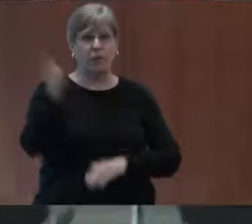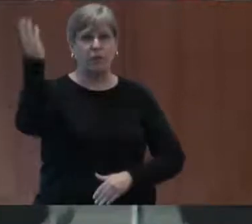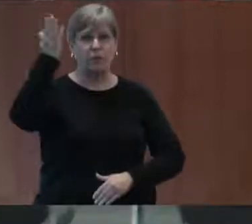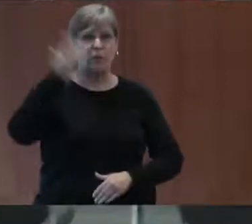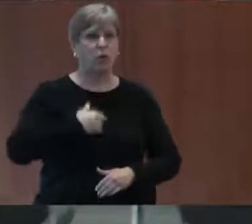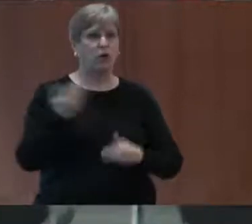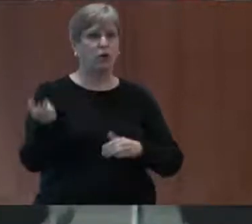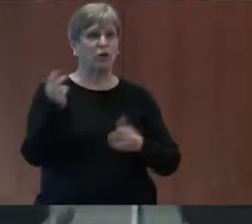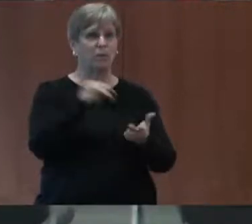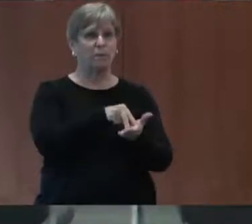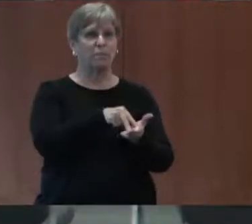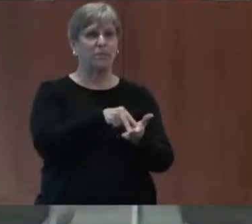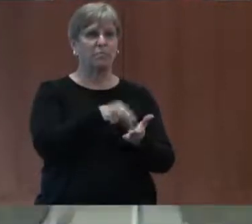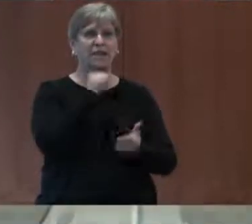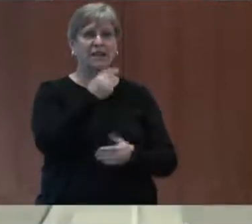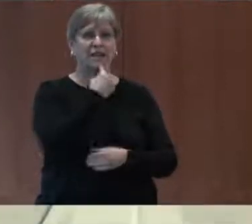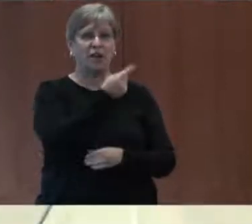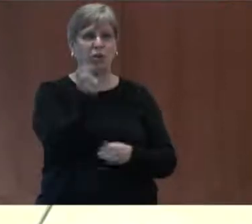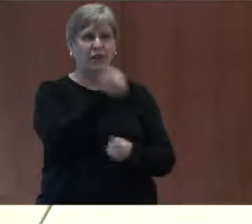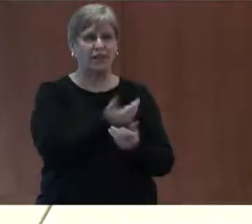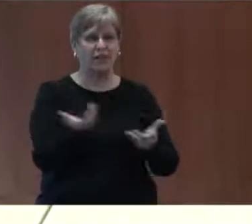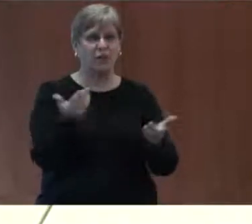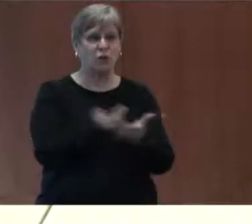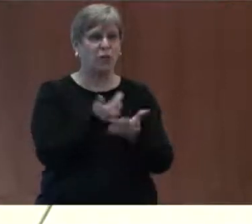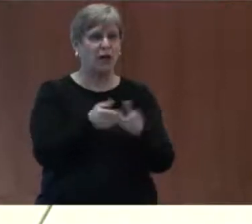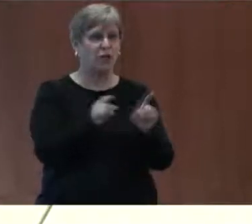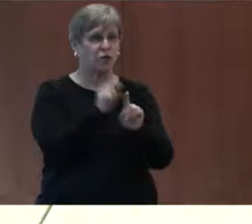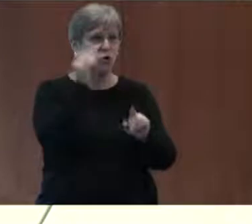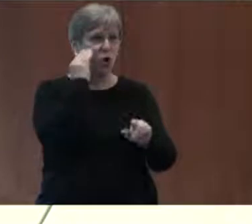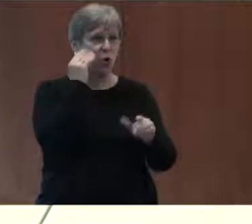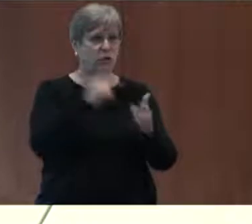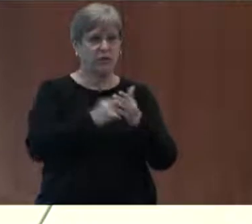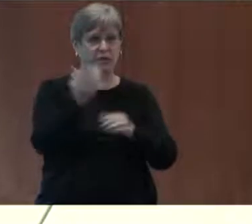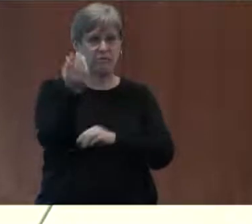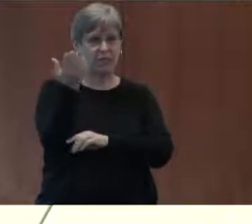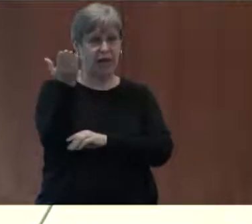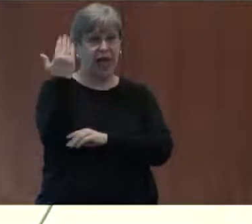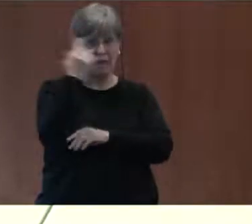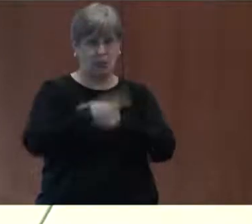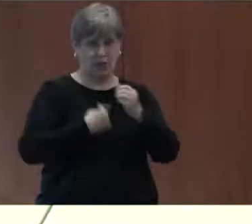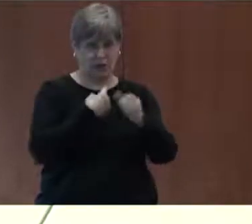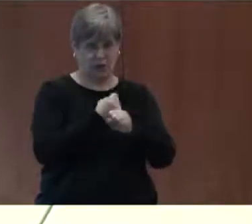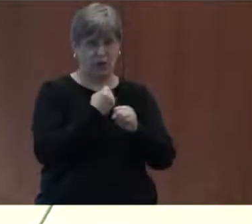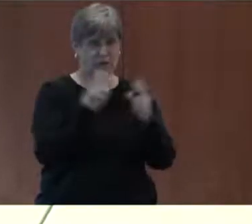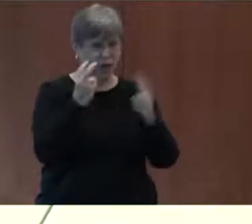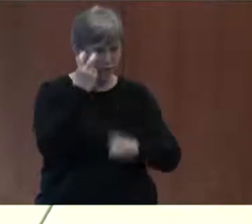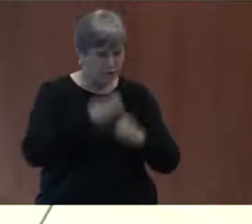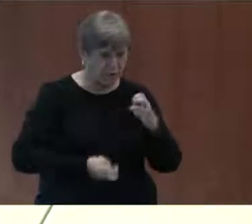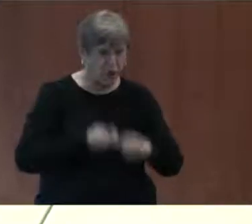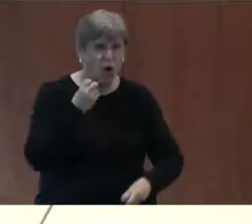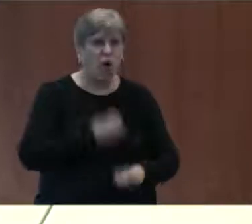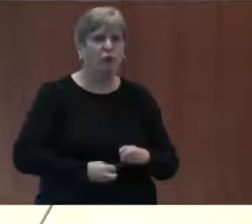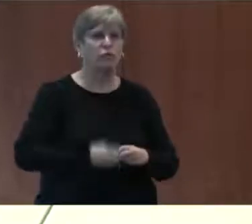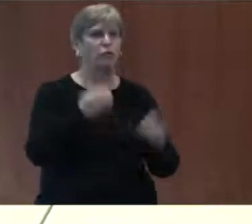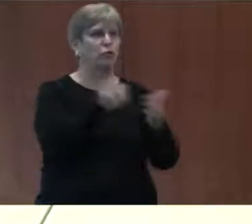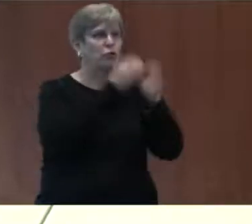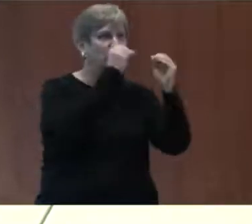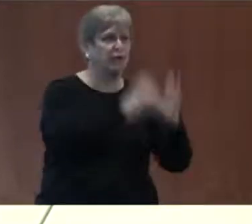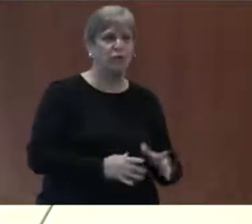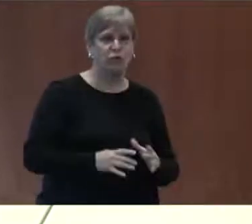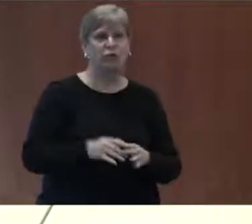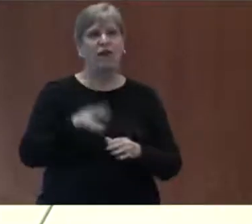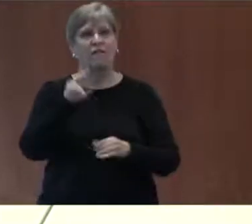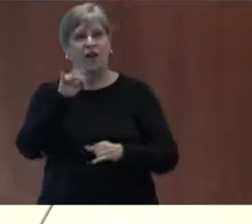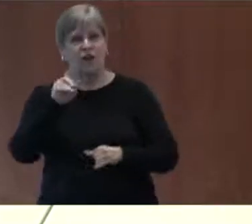wanted to get up here. I'm not going to tell you anything new. As you know, this past year was very hard for new teachers and veteran teachers and everyone